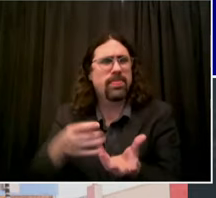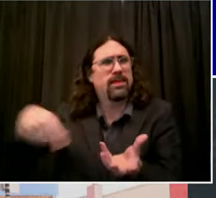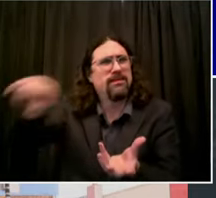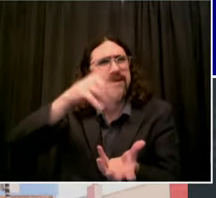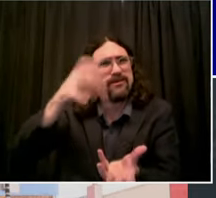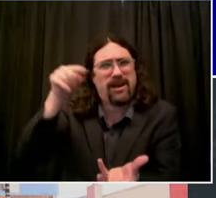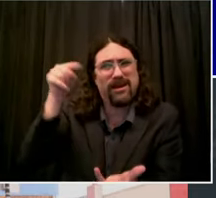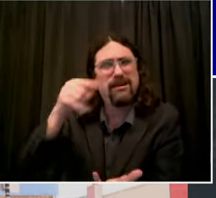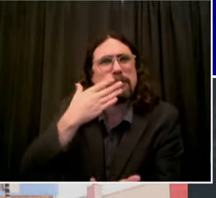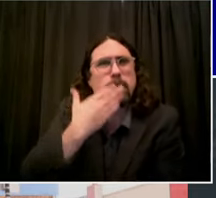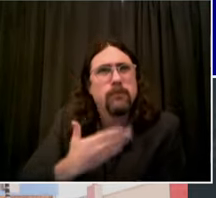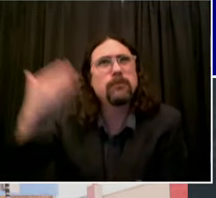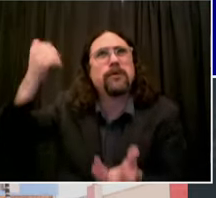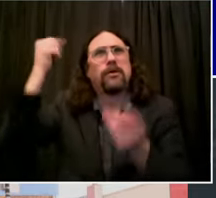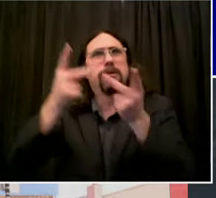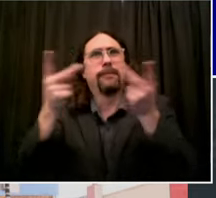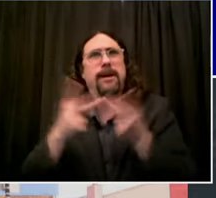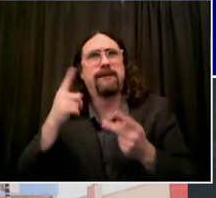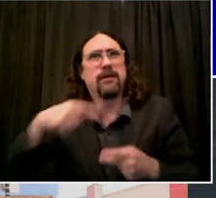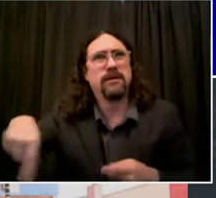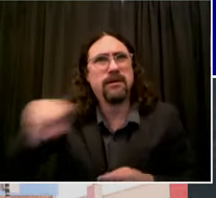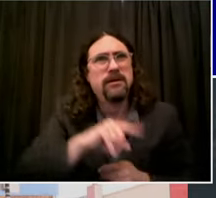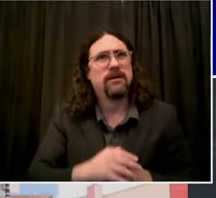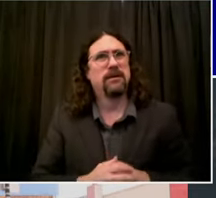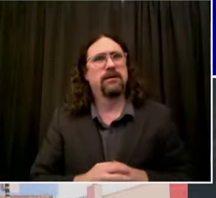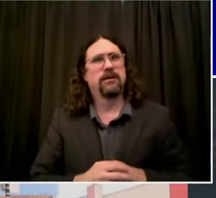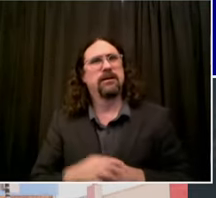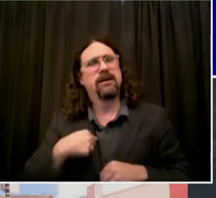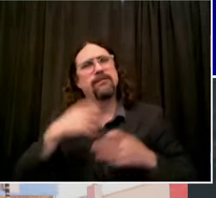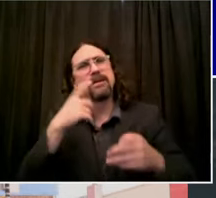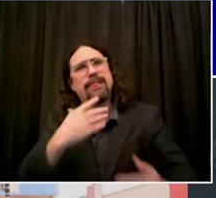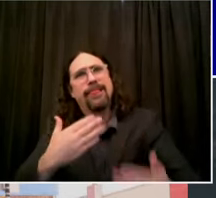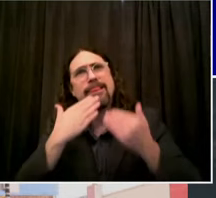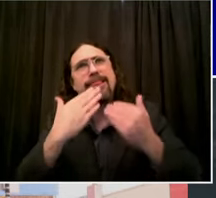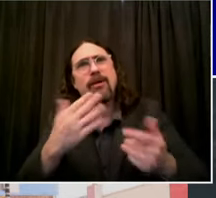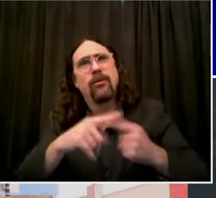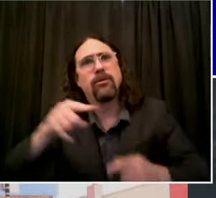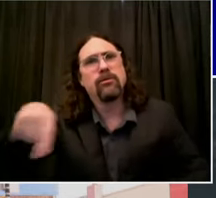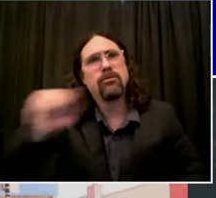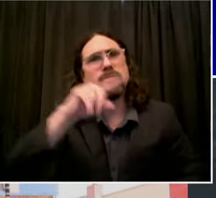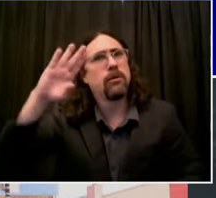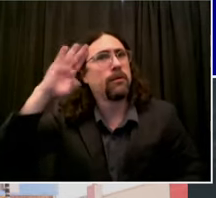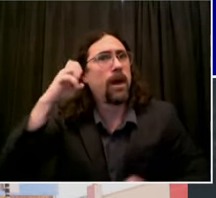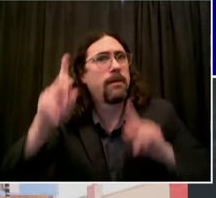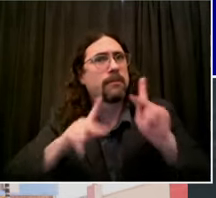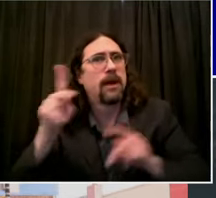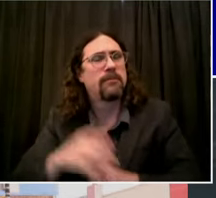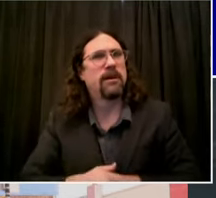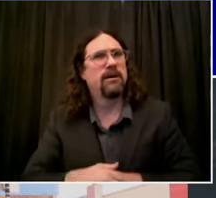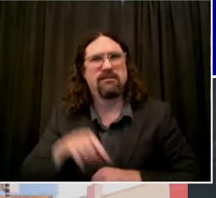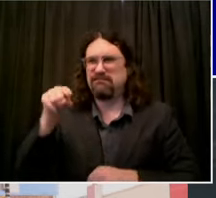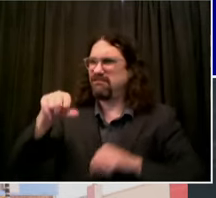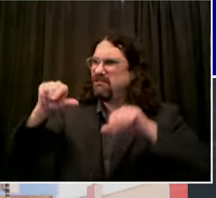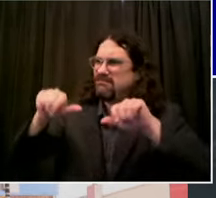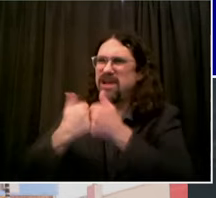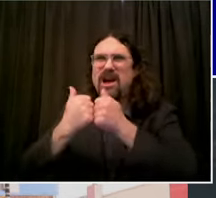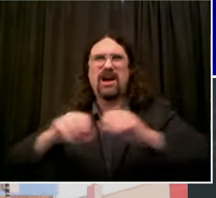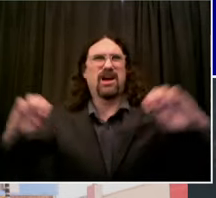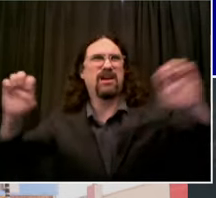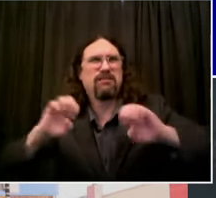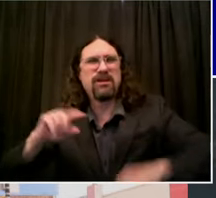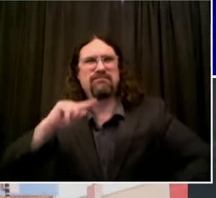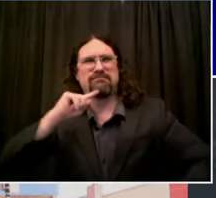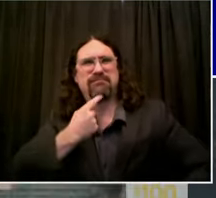a crisis and a challenge. They wanted to move their neighborhood forward. So, look,